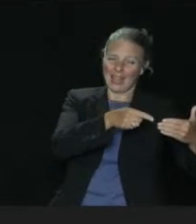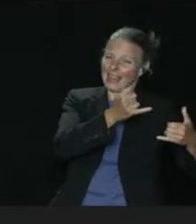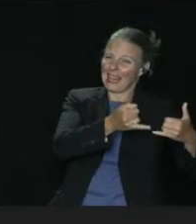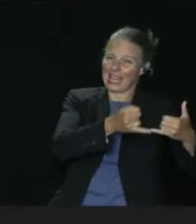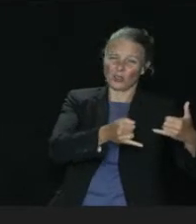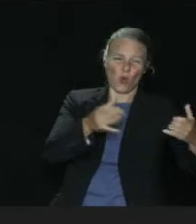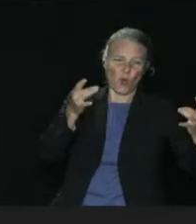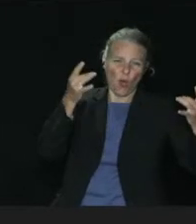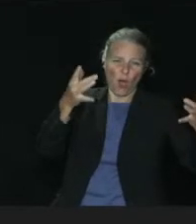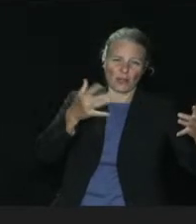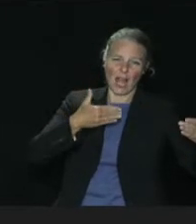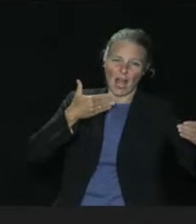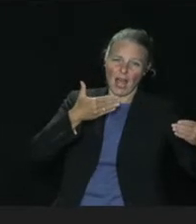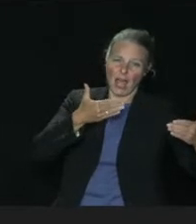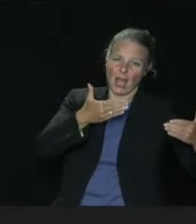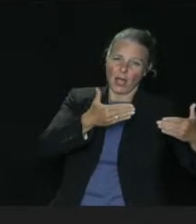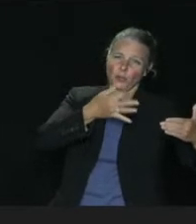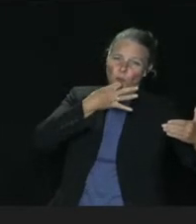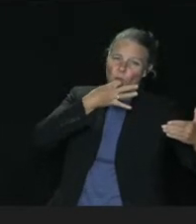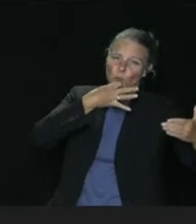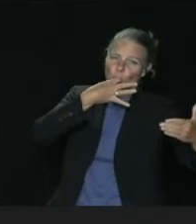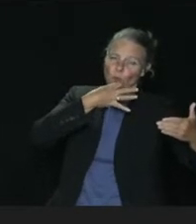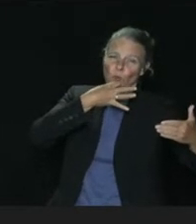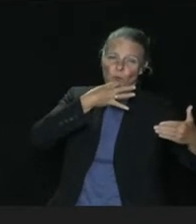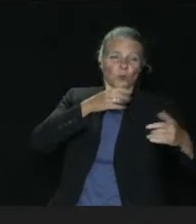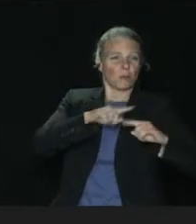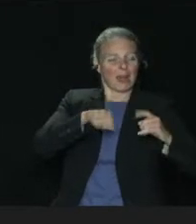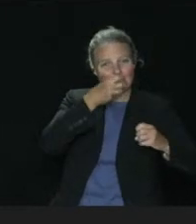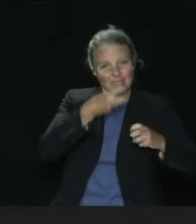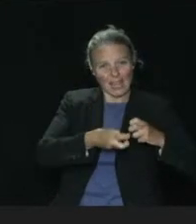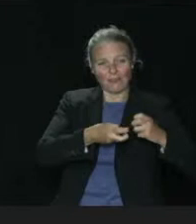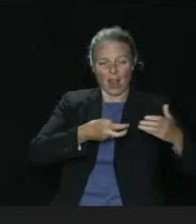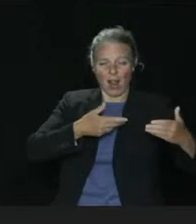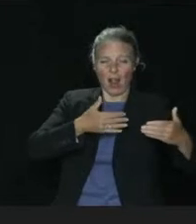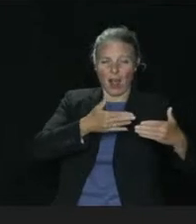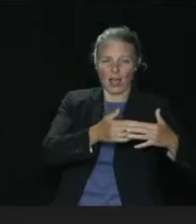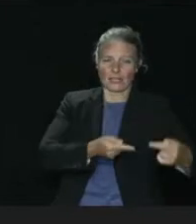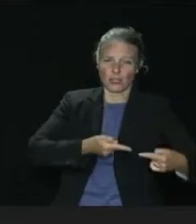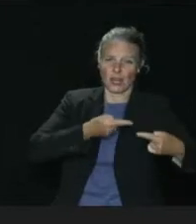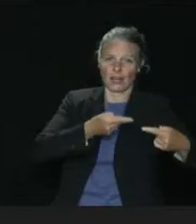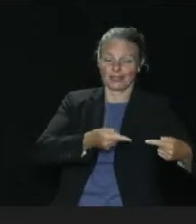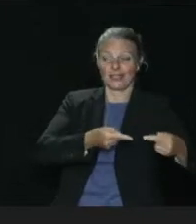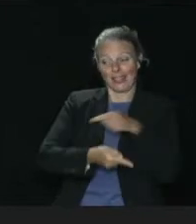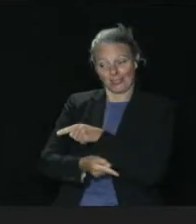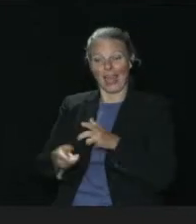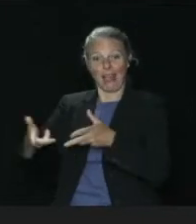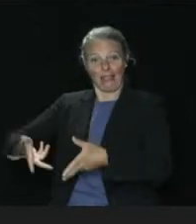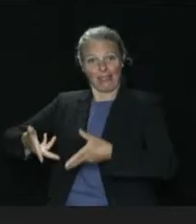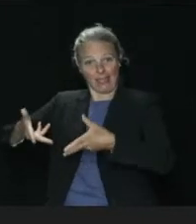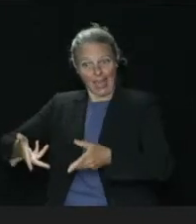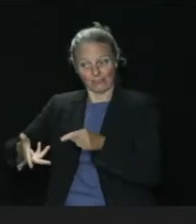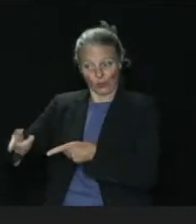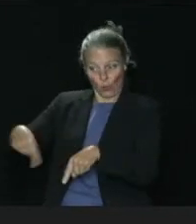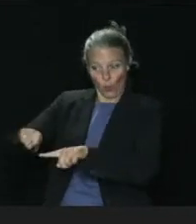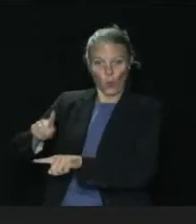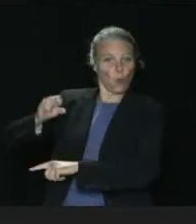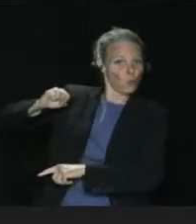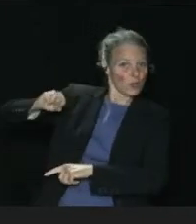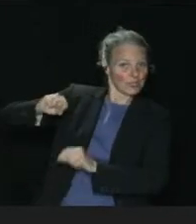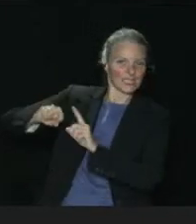can to get there, but we know we will. We know we'll cross that finish line. That's what I hope for